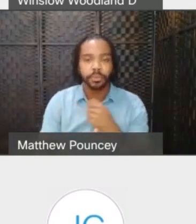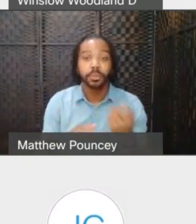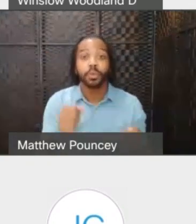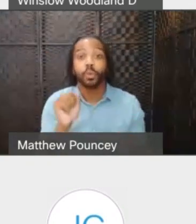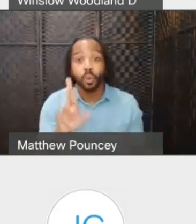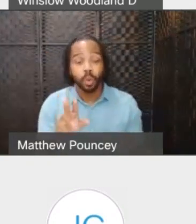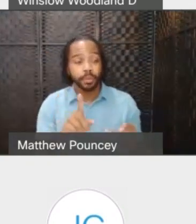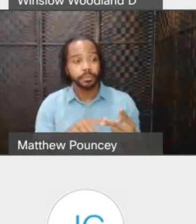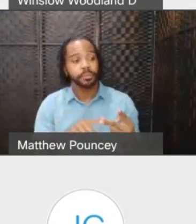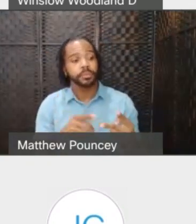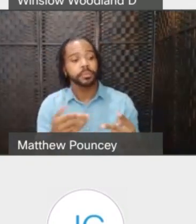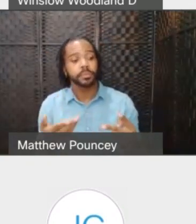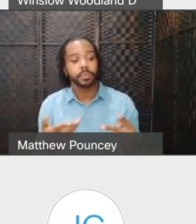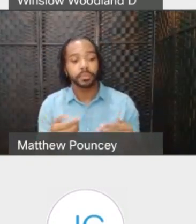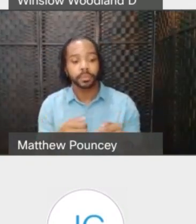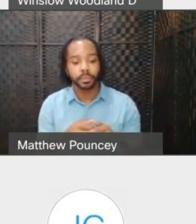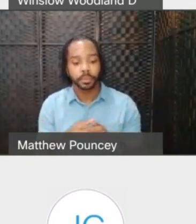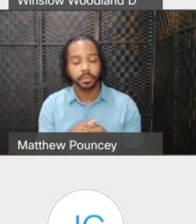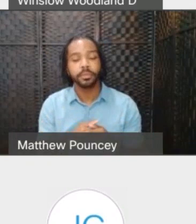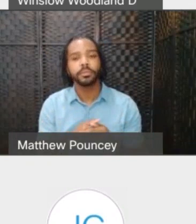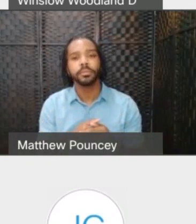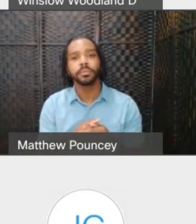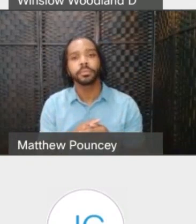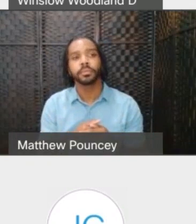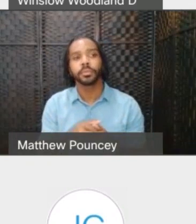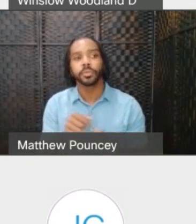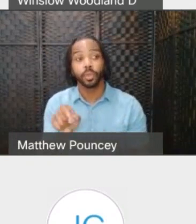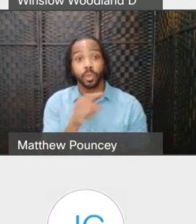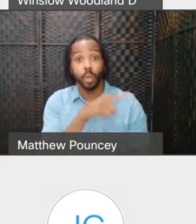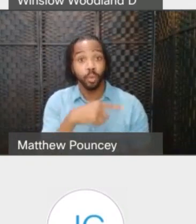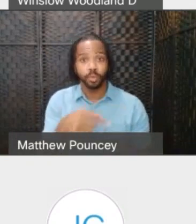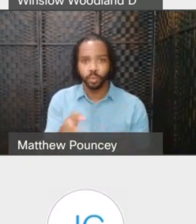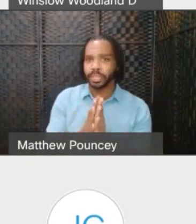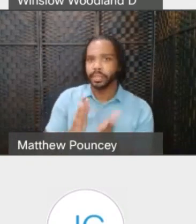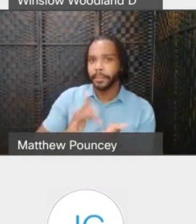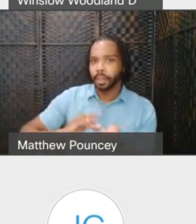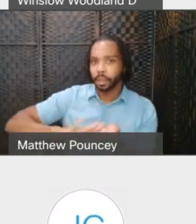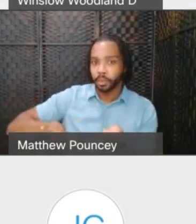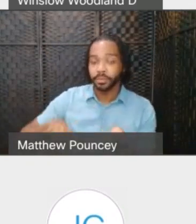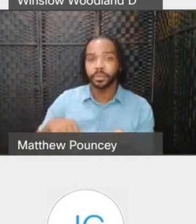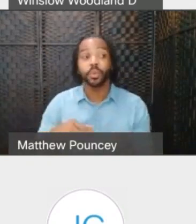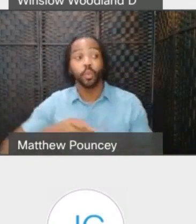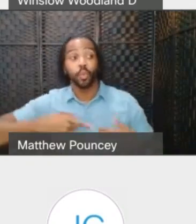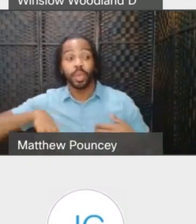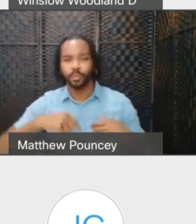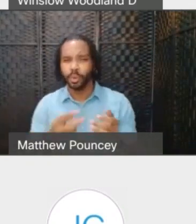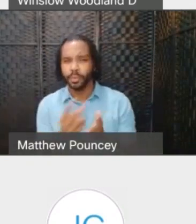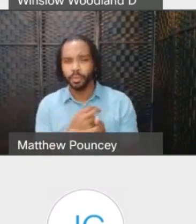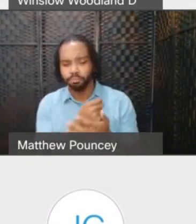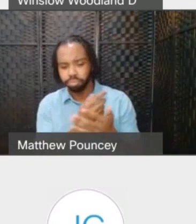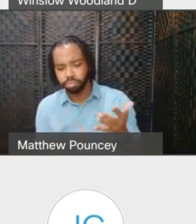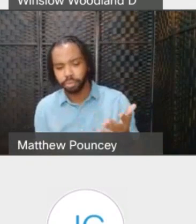or and those that have requested the medical. We have reviewed a very large number of